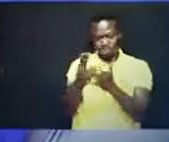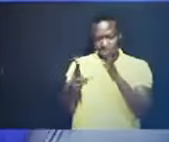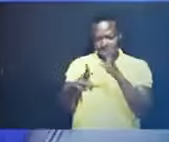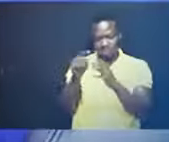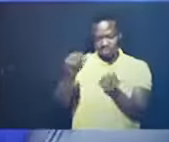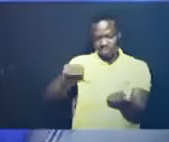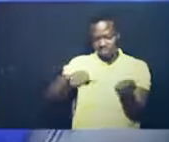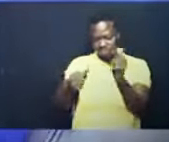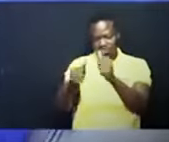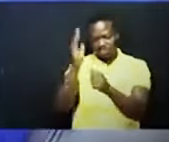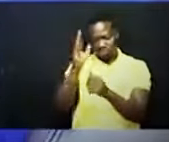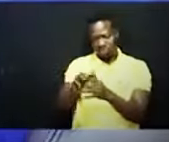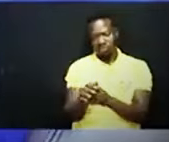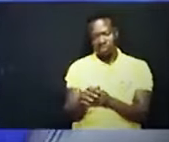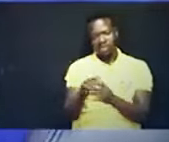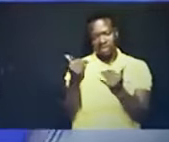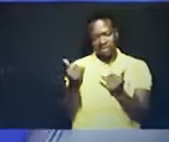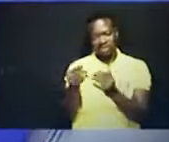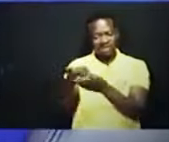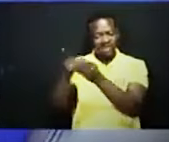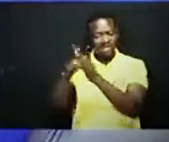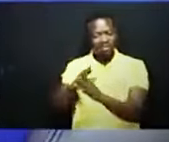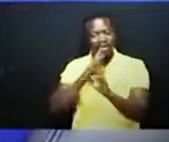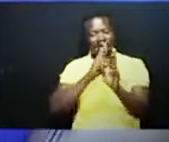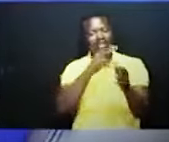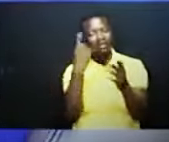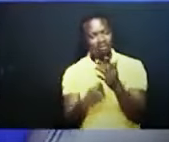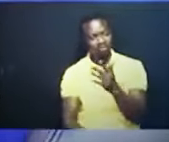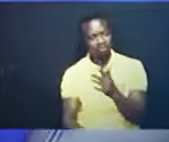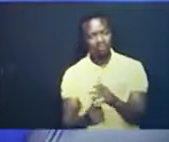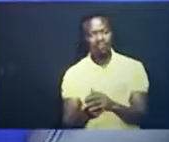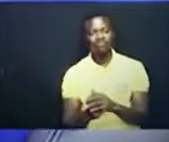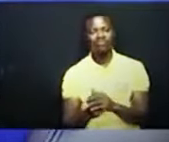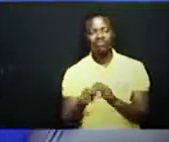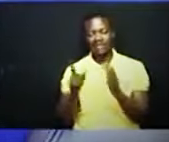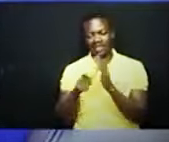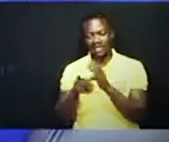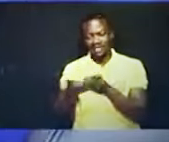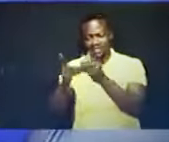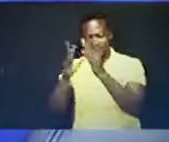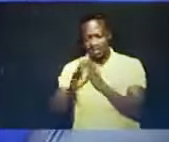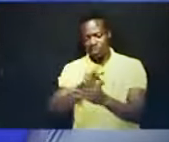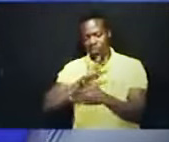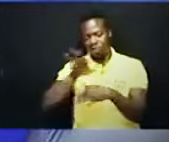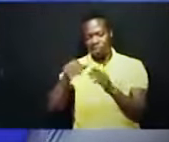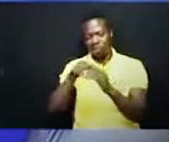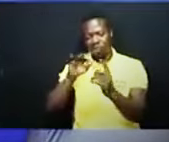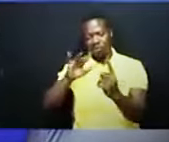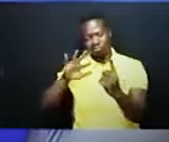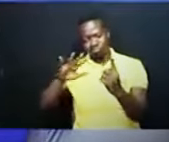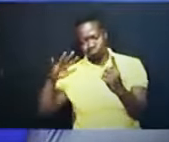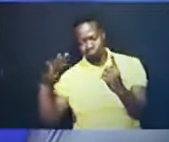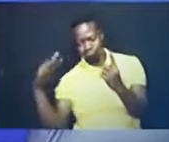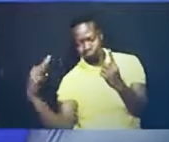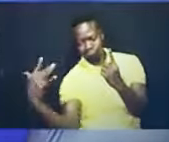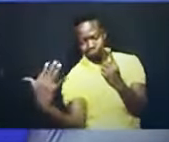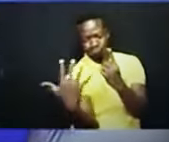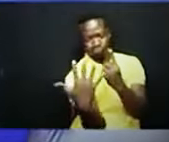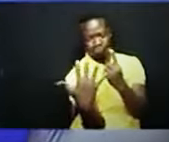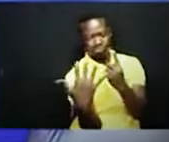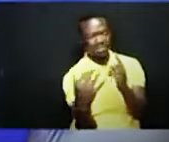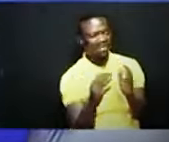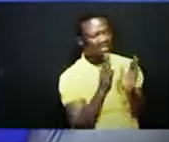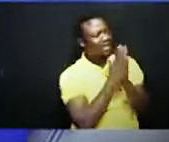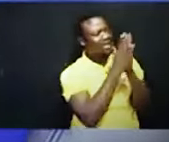the disciple. Mummy in tears, you have for no way. Then they gathered around him and asked, Lord, are you at this